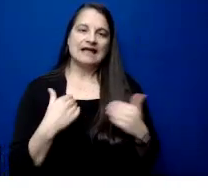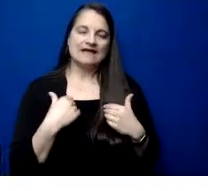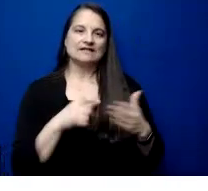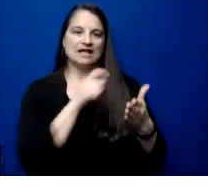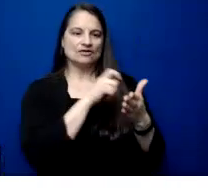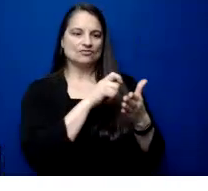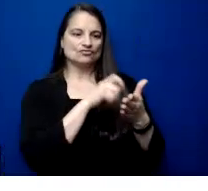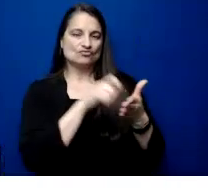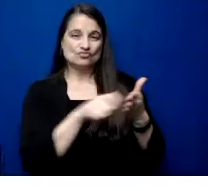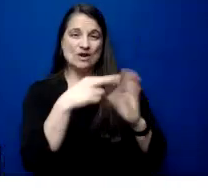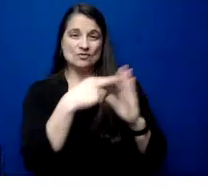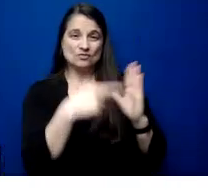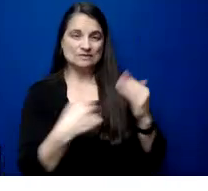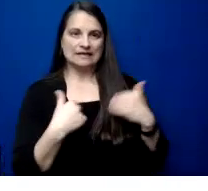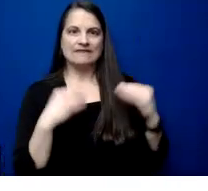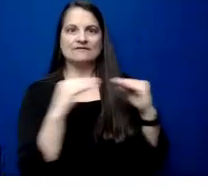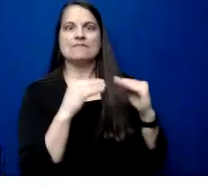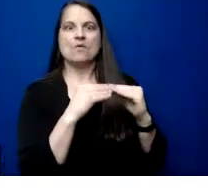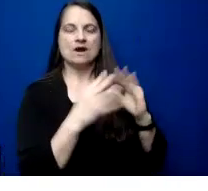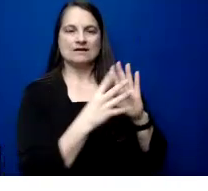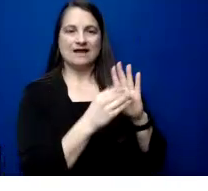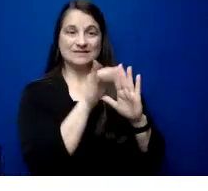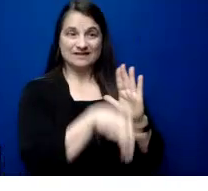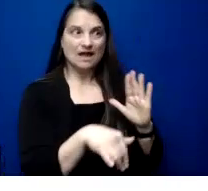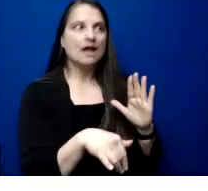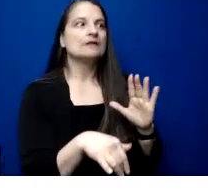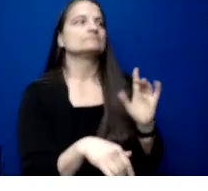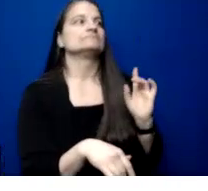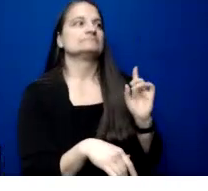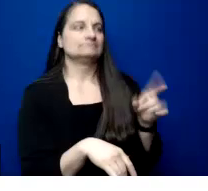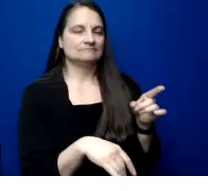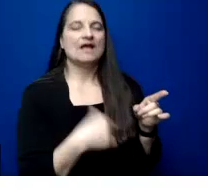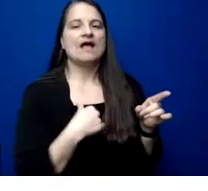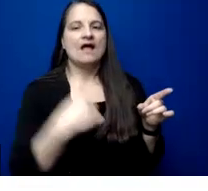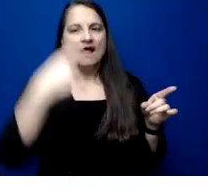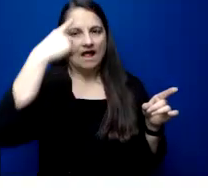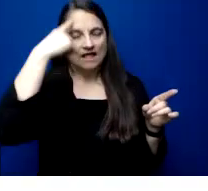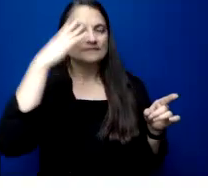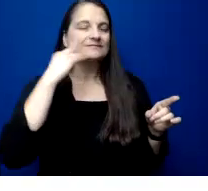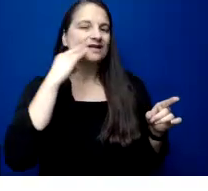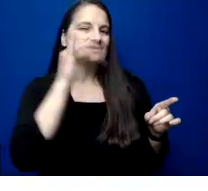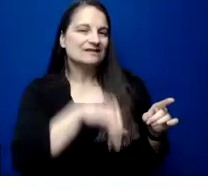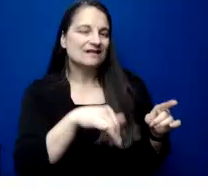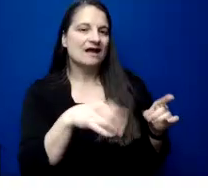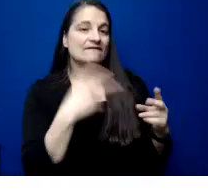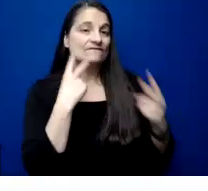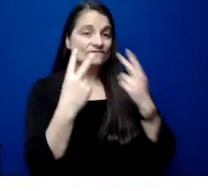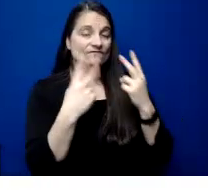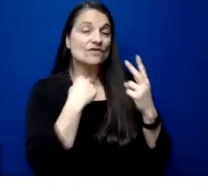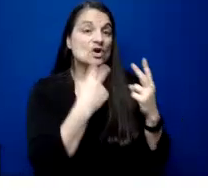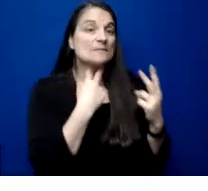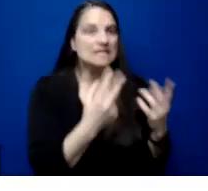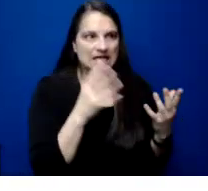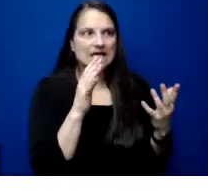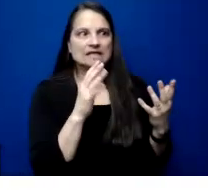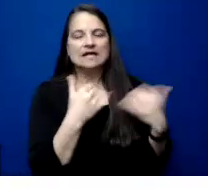just having extra copies in there so people can have them. I just feel like going through it verbally is nice, but I like having that actual hard